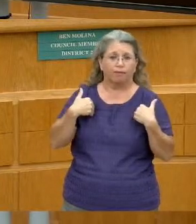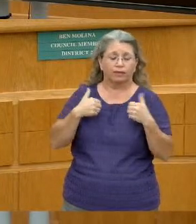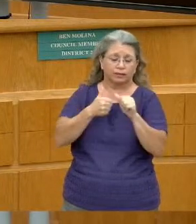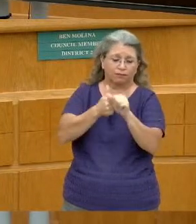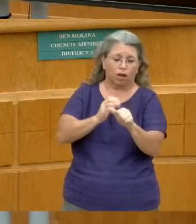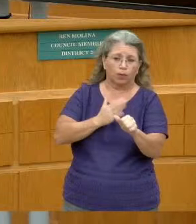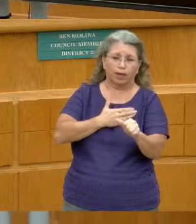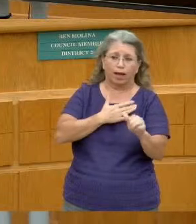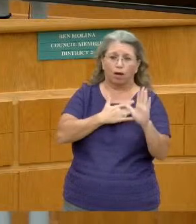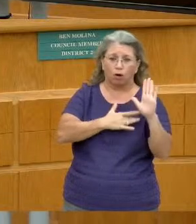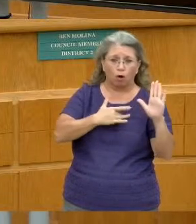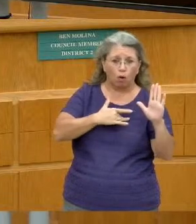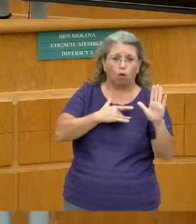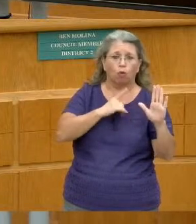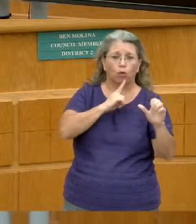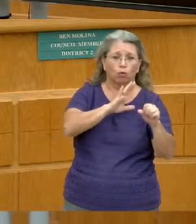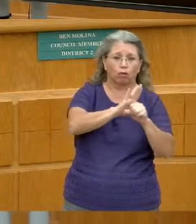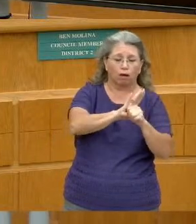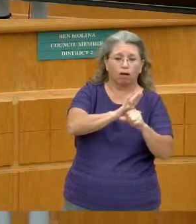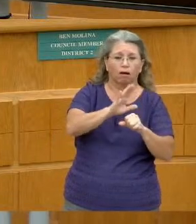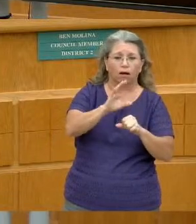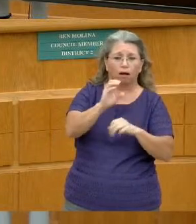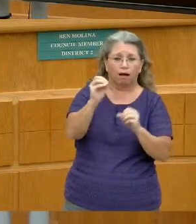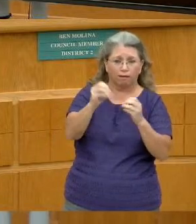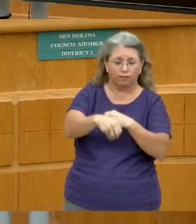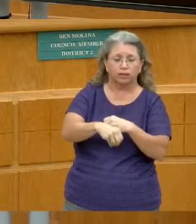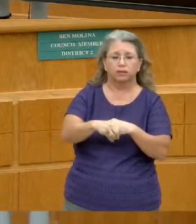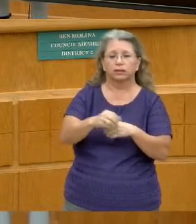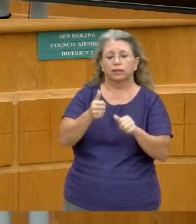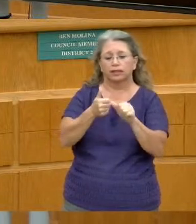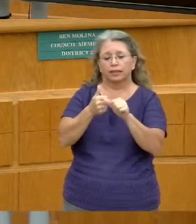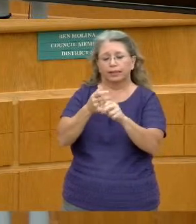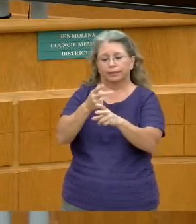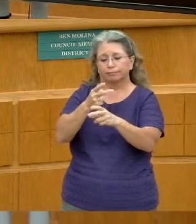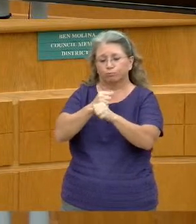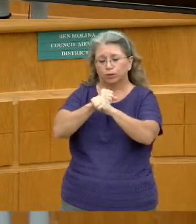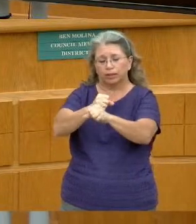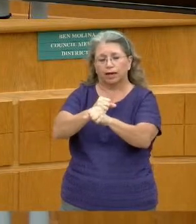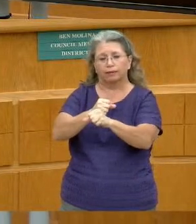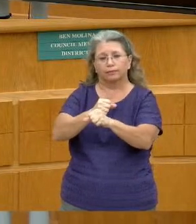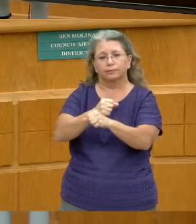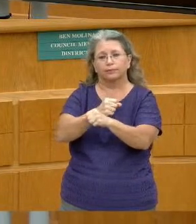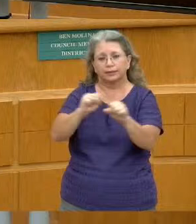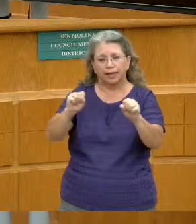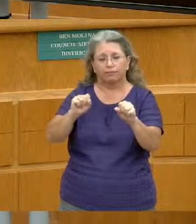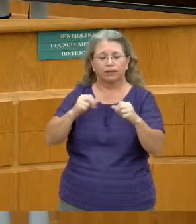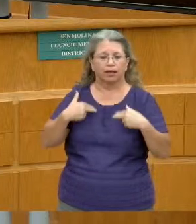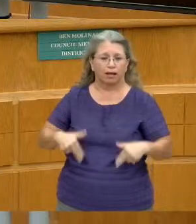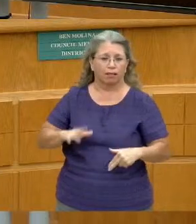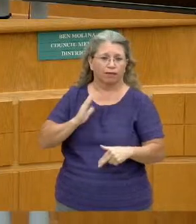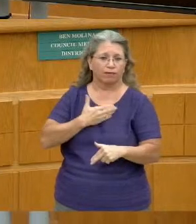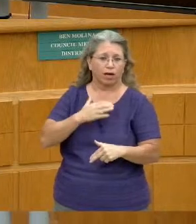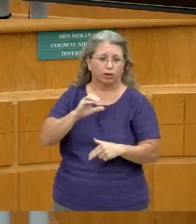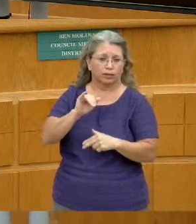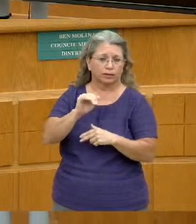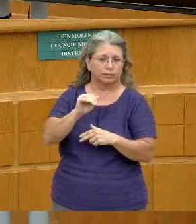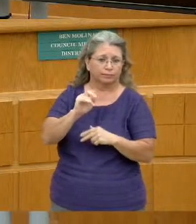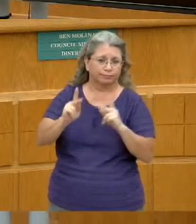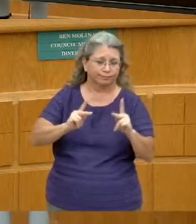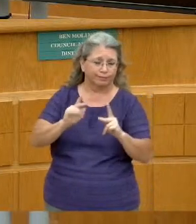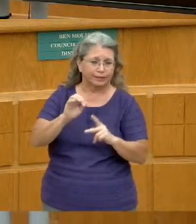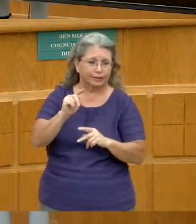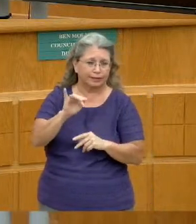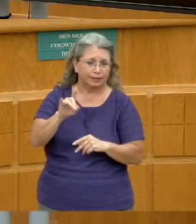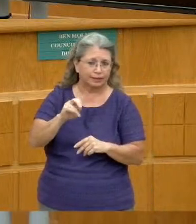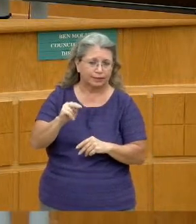of office and securing the safety and health of our citizens. So we want to appreciate that. And one other thing is that I think